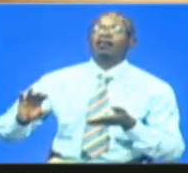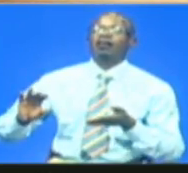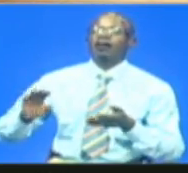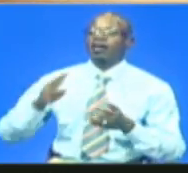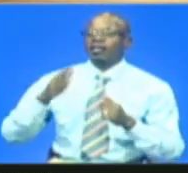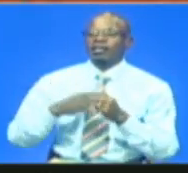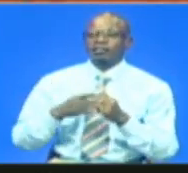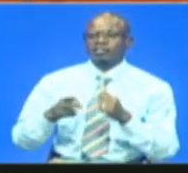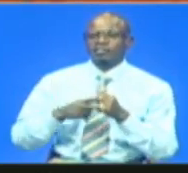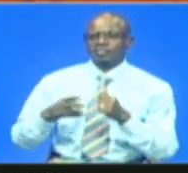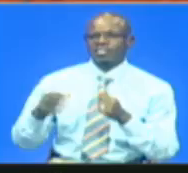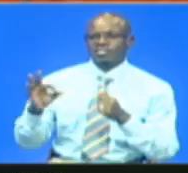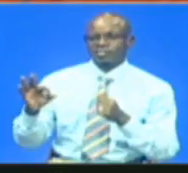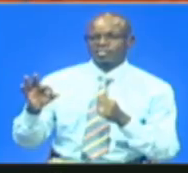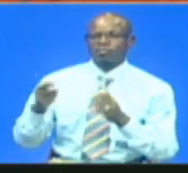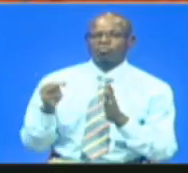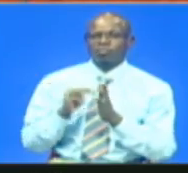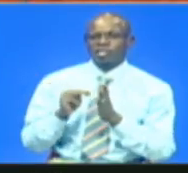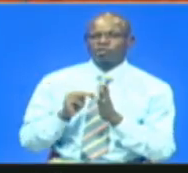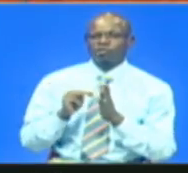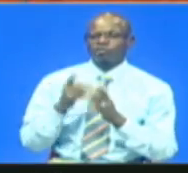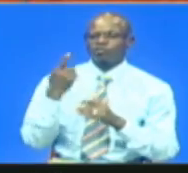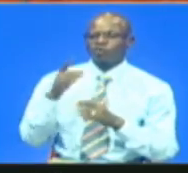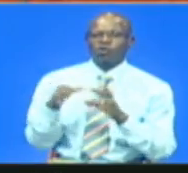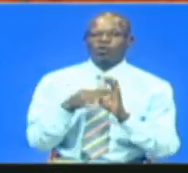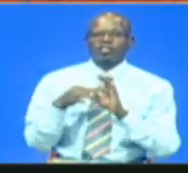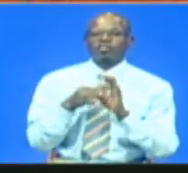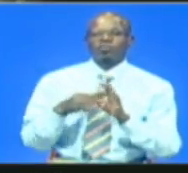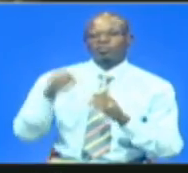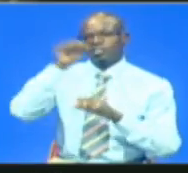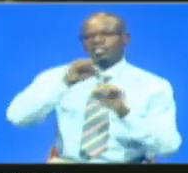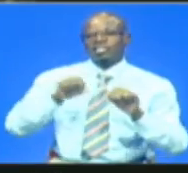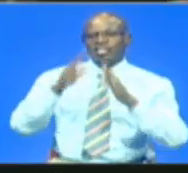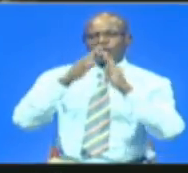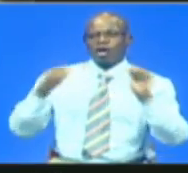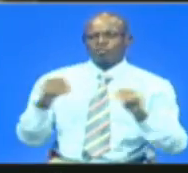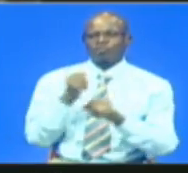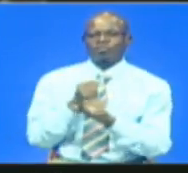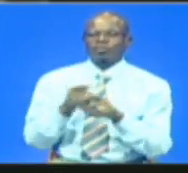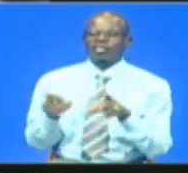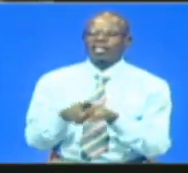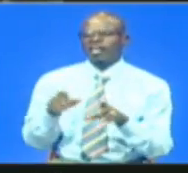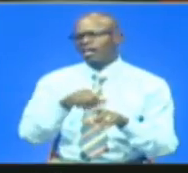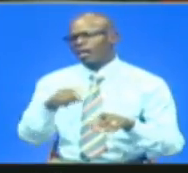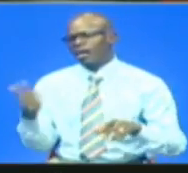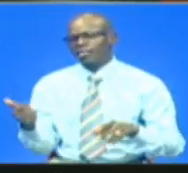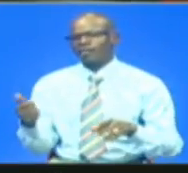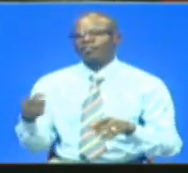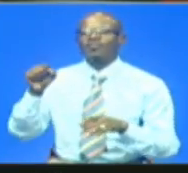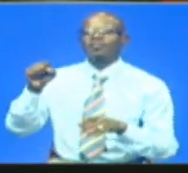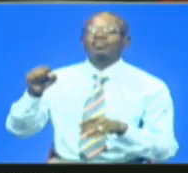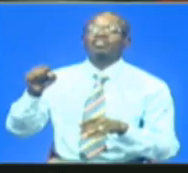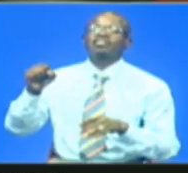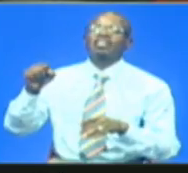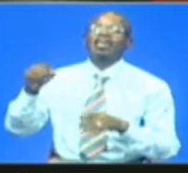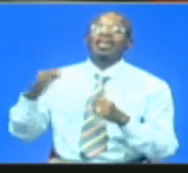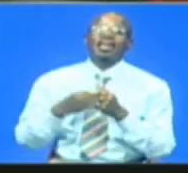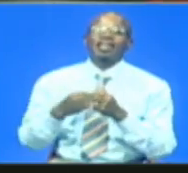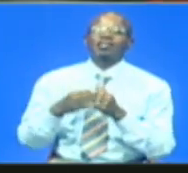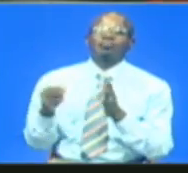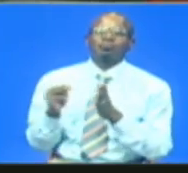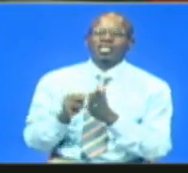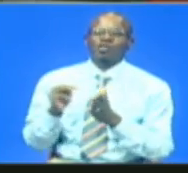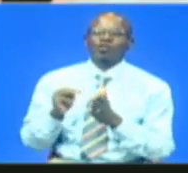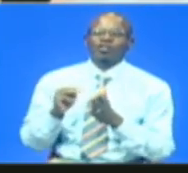million shillings for the coordination of state house functions and another 58 million shillings for the peace process in